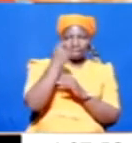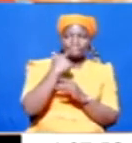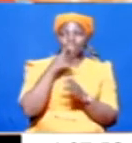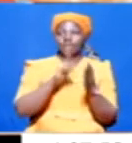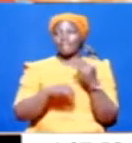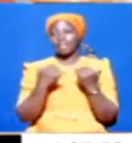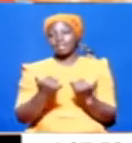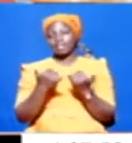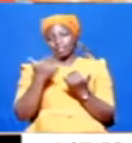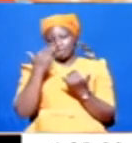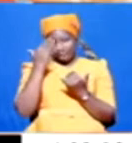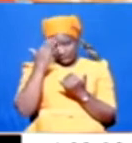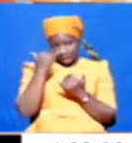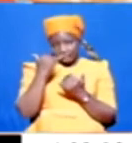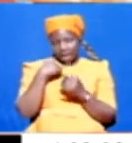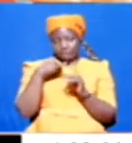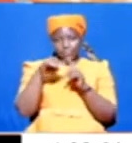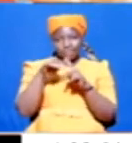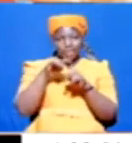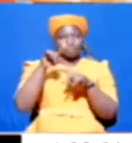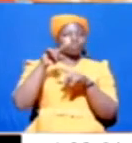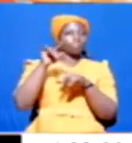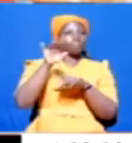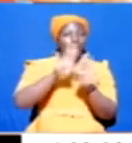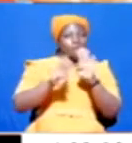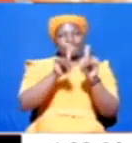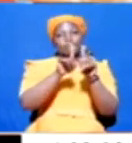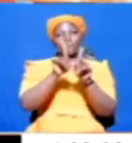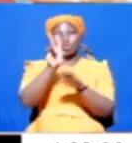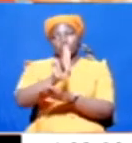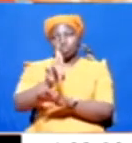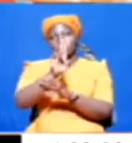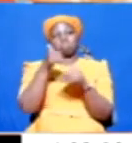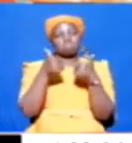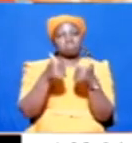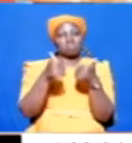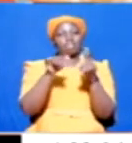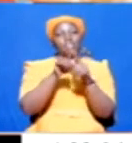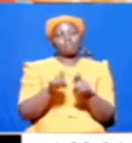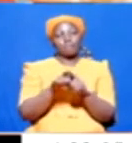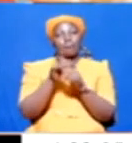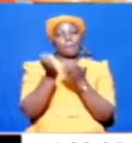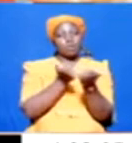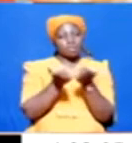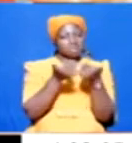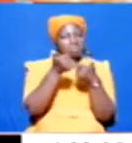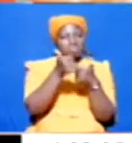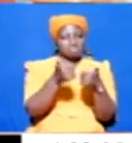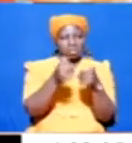to a positive trend in insurance consumption, a favorable business climate, and advanced technological infrastructure in the